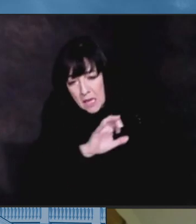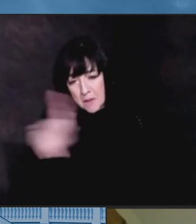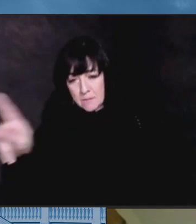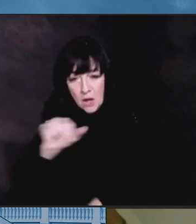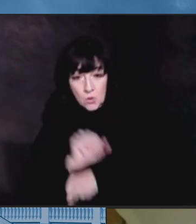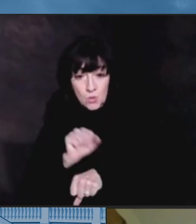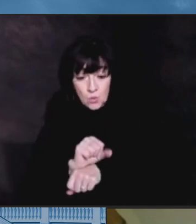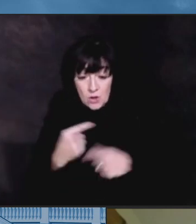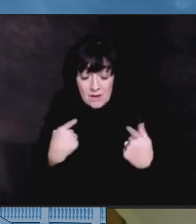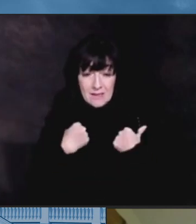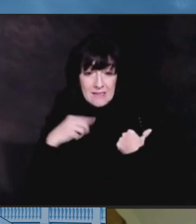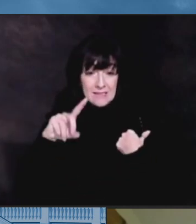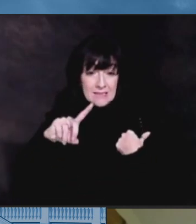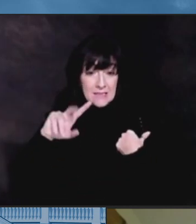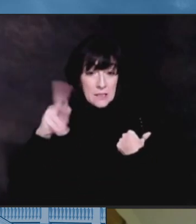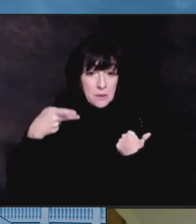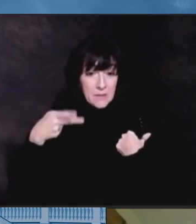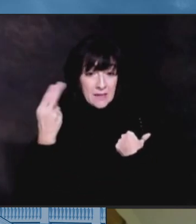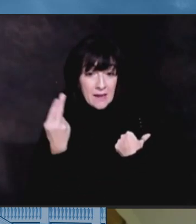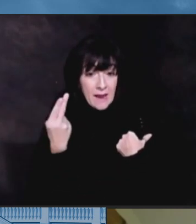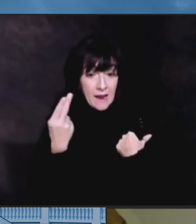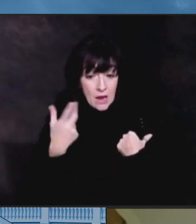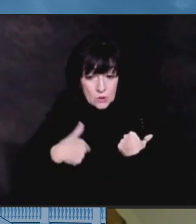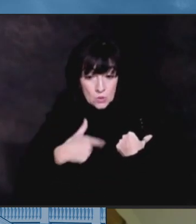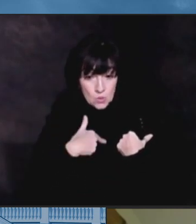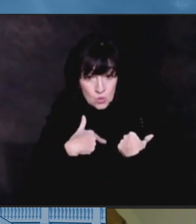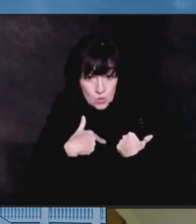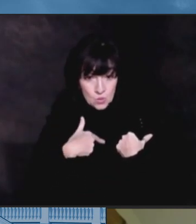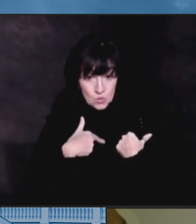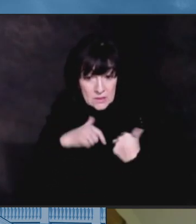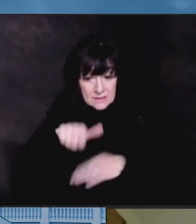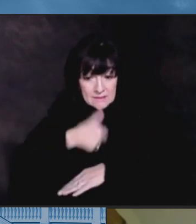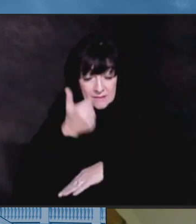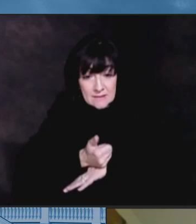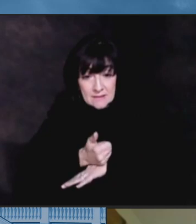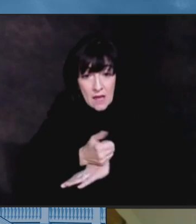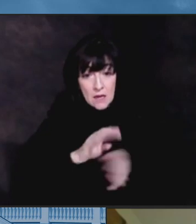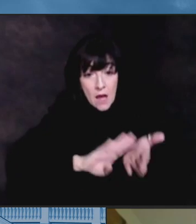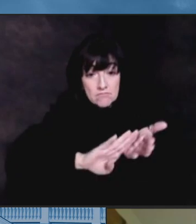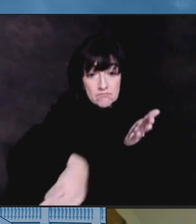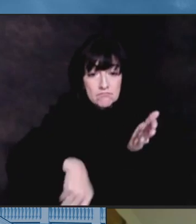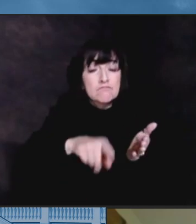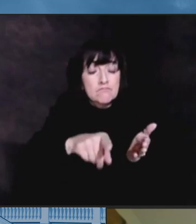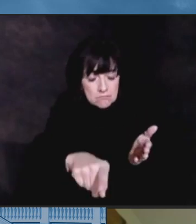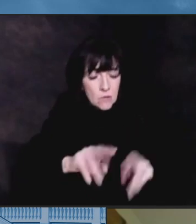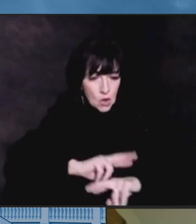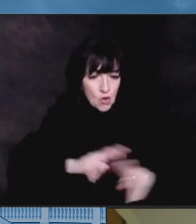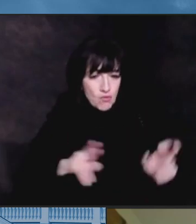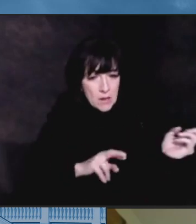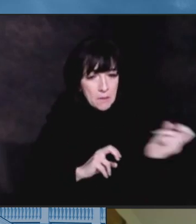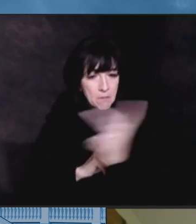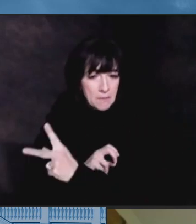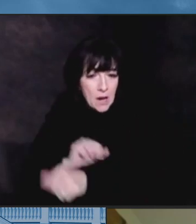And finally, I do just want to mention that there are some settings in which it may be preferred to stick with the 14 days